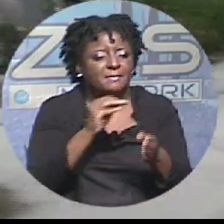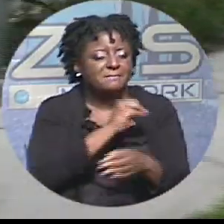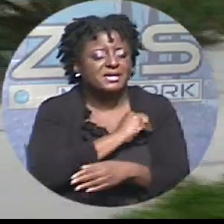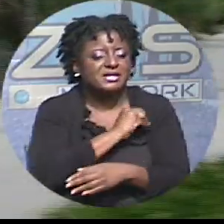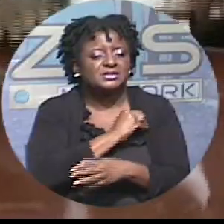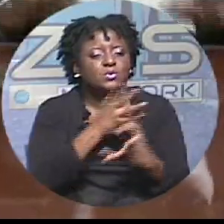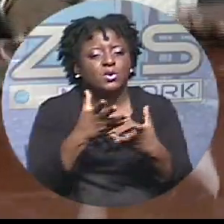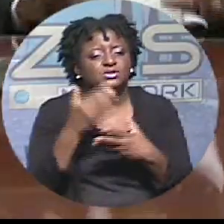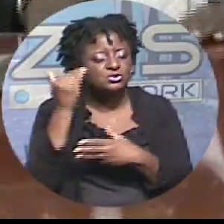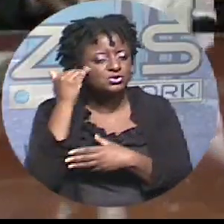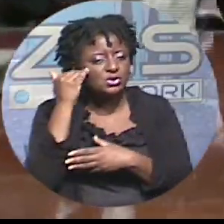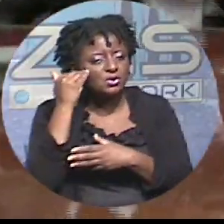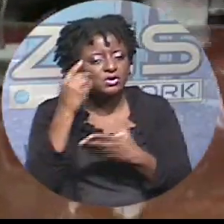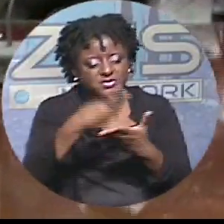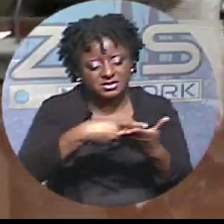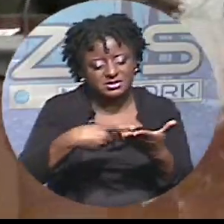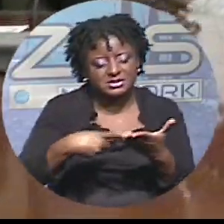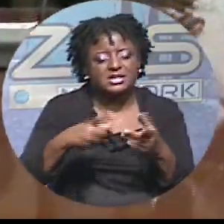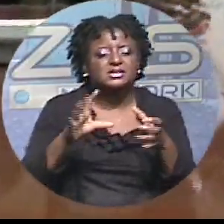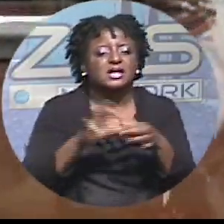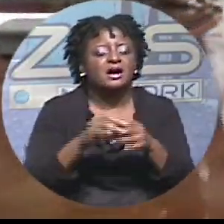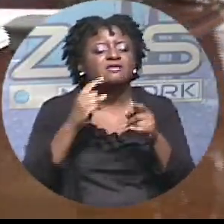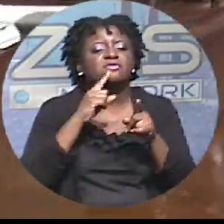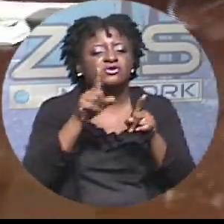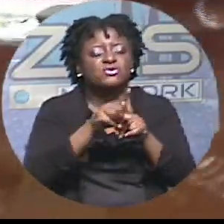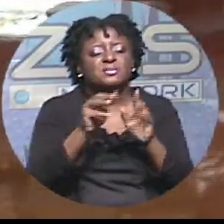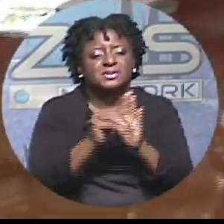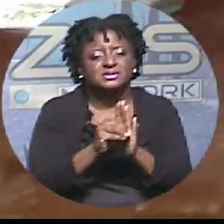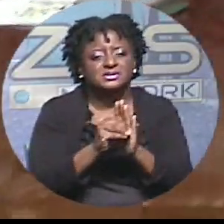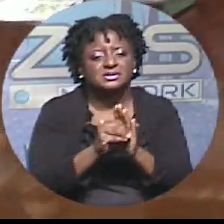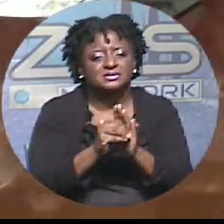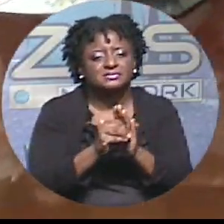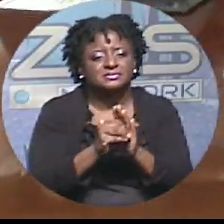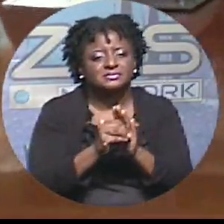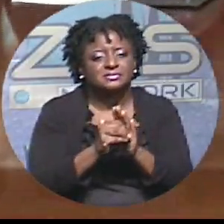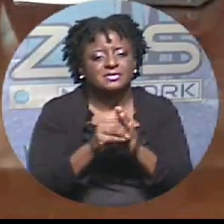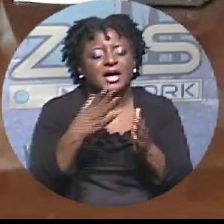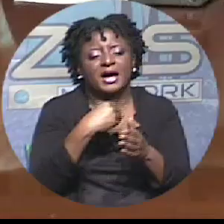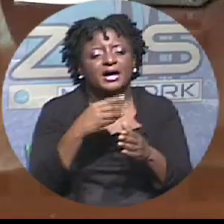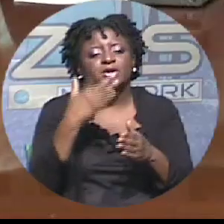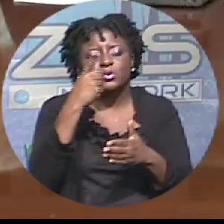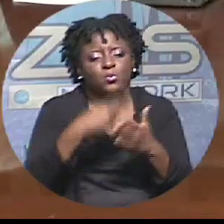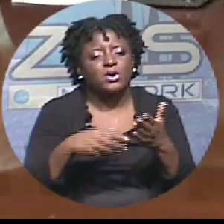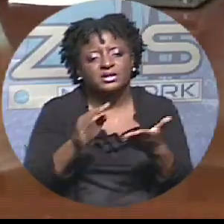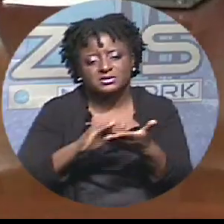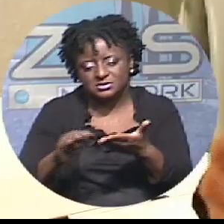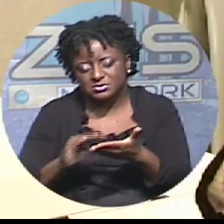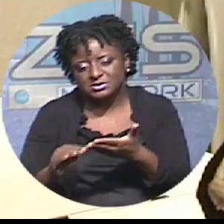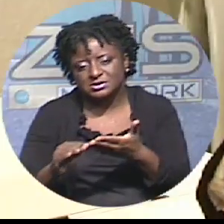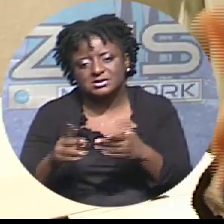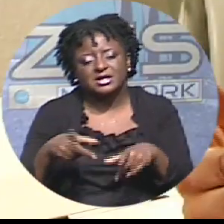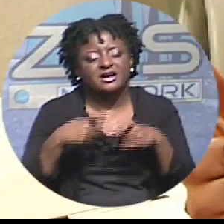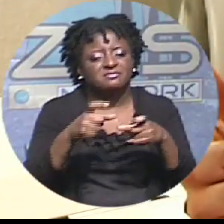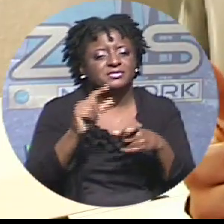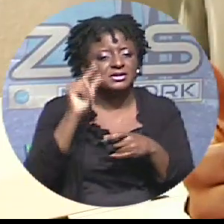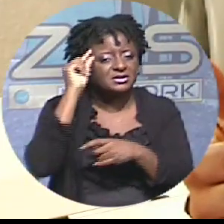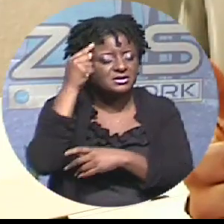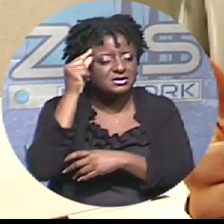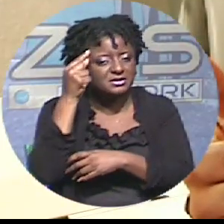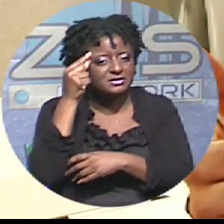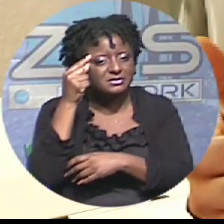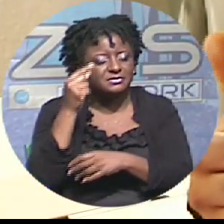the agreement and what concessions government granted as the 2017 general election approaches. We want to know